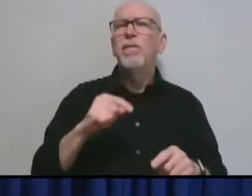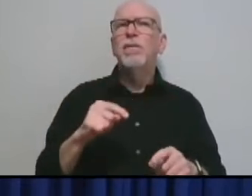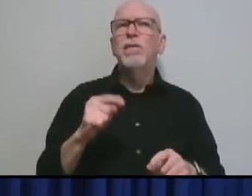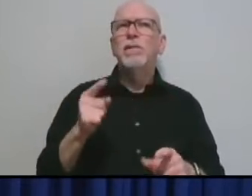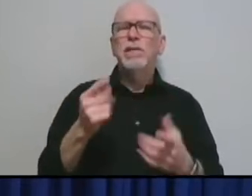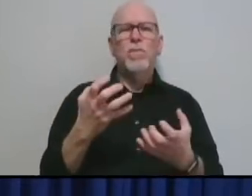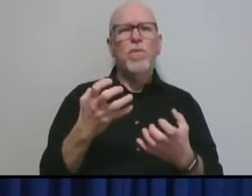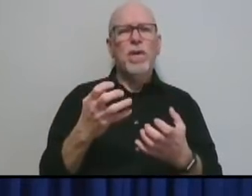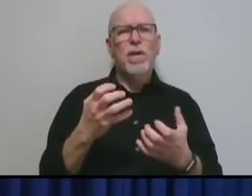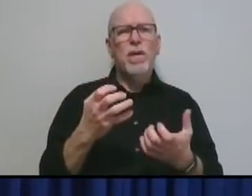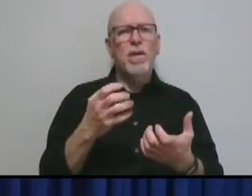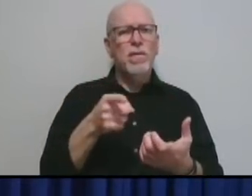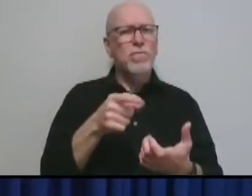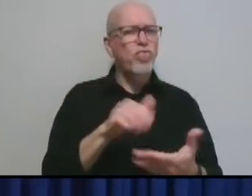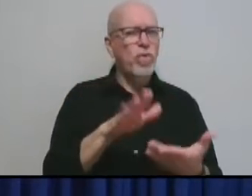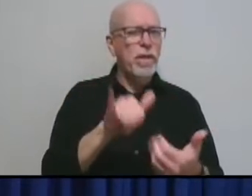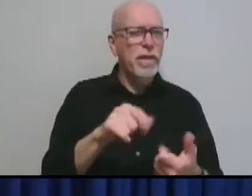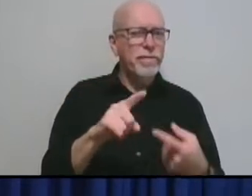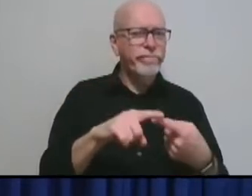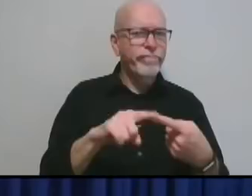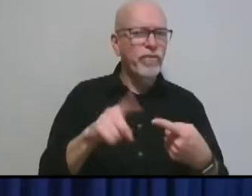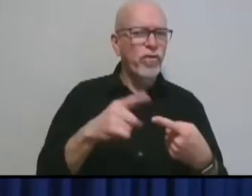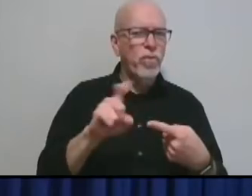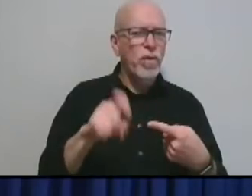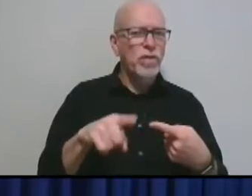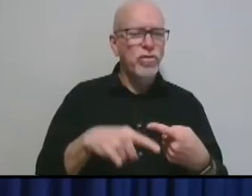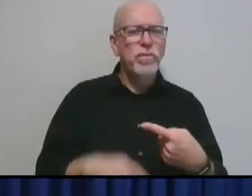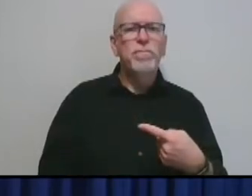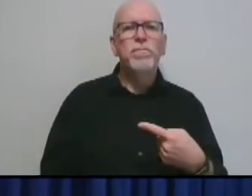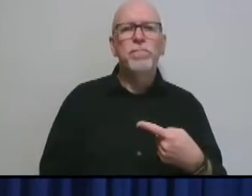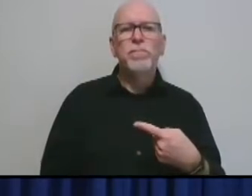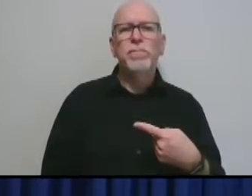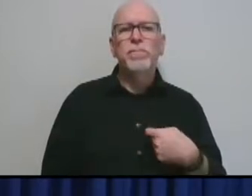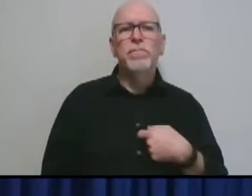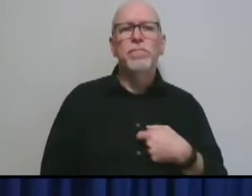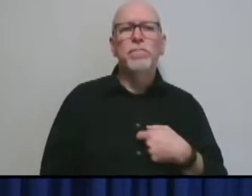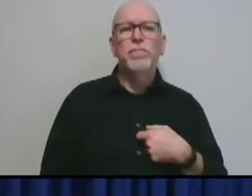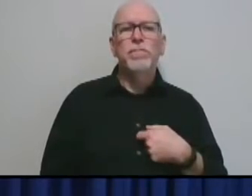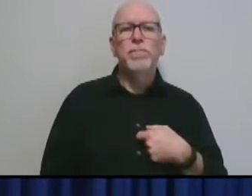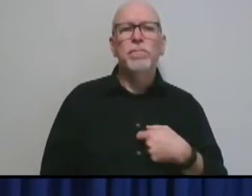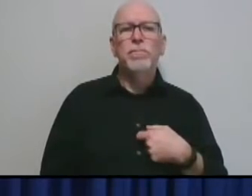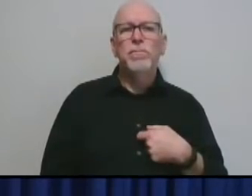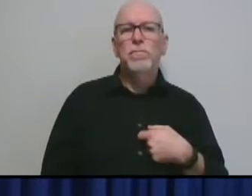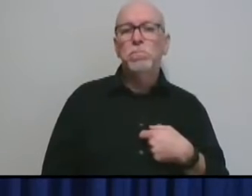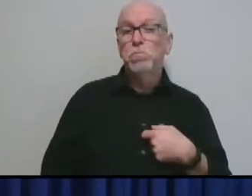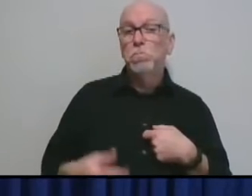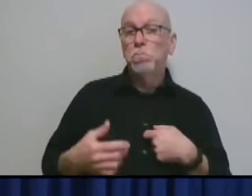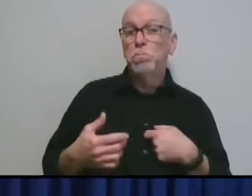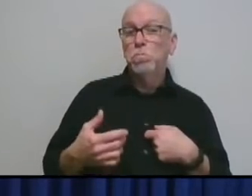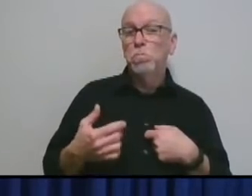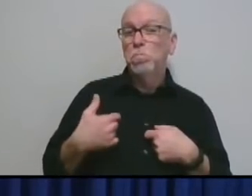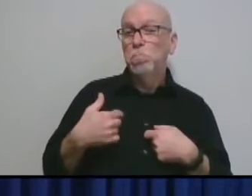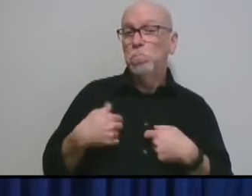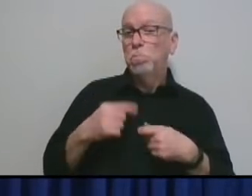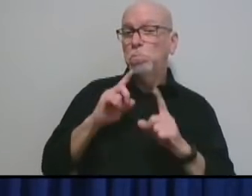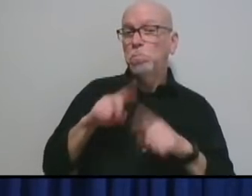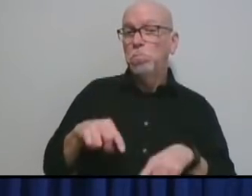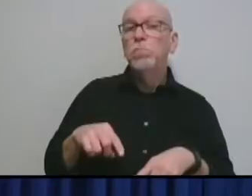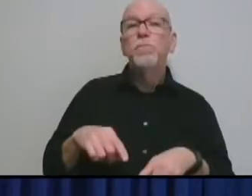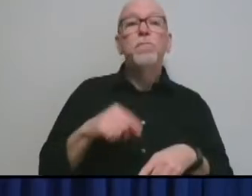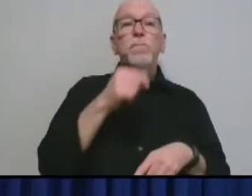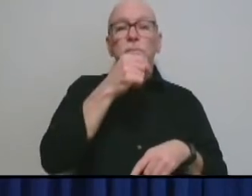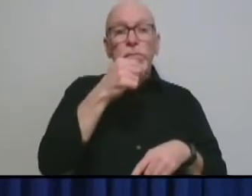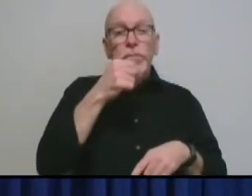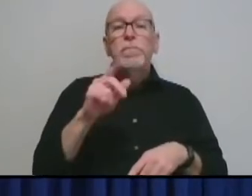wanted that to be addressed. So that was going to be my first question. Want me to go ahead and take Sure. that? So, Kathy, I